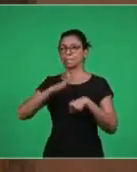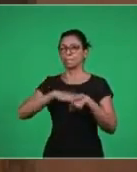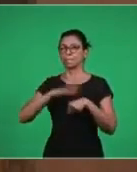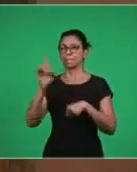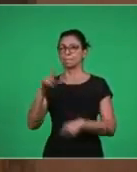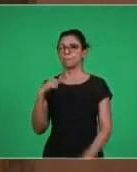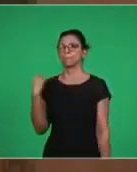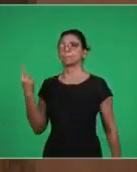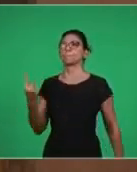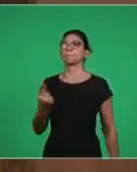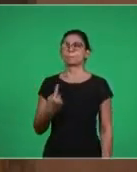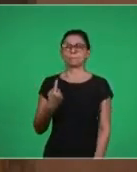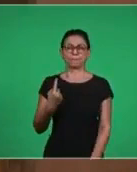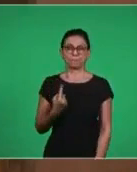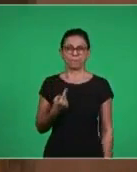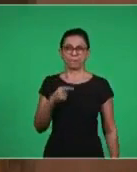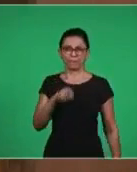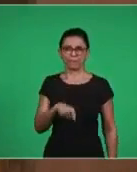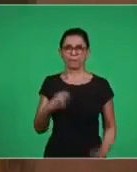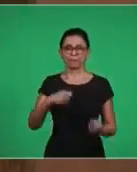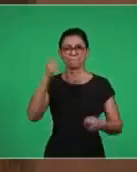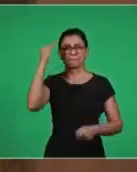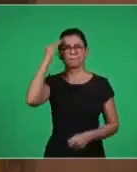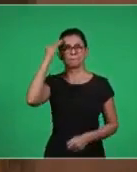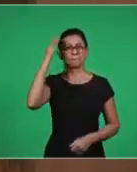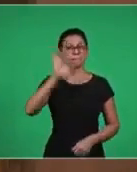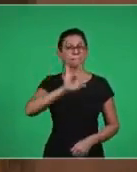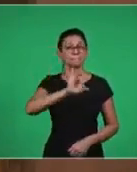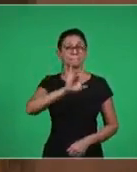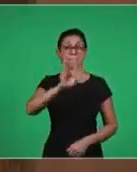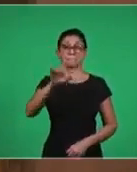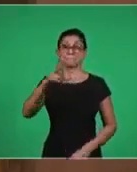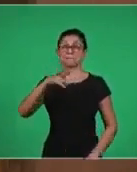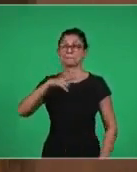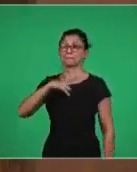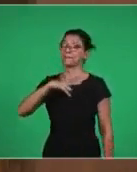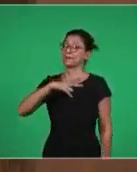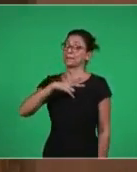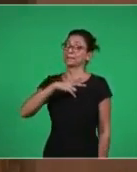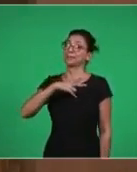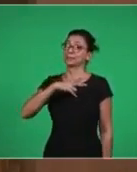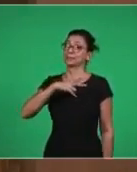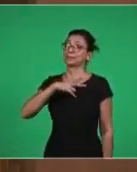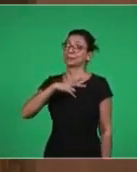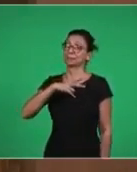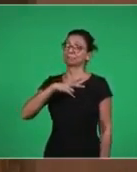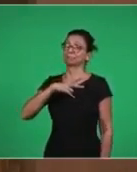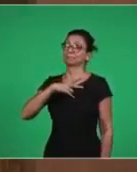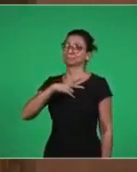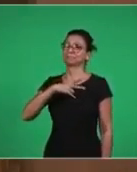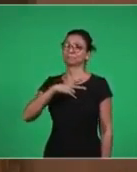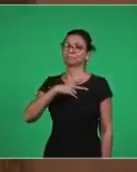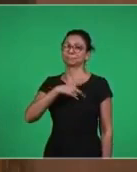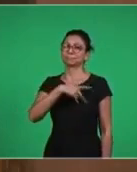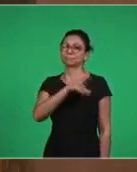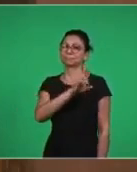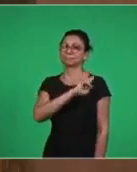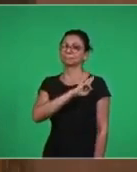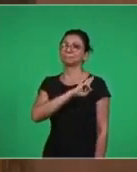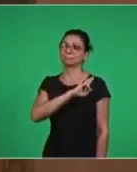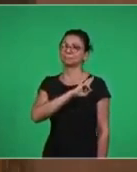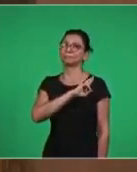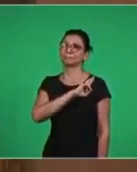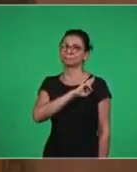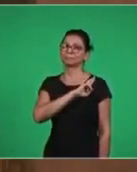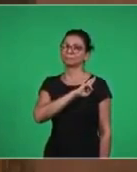ours. If we don't understand this, and everyone will give account according